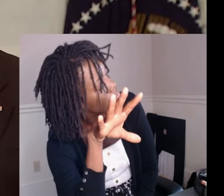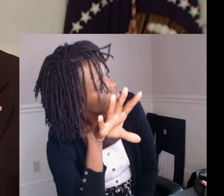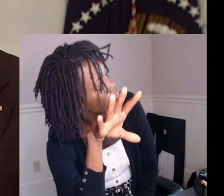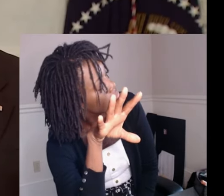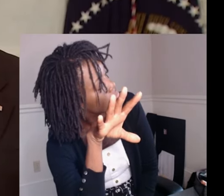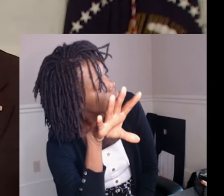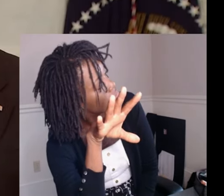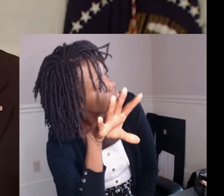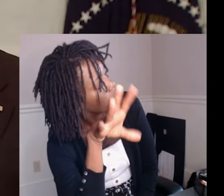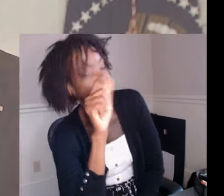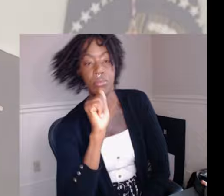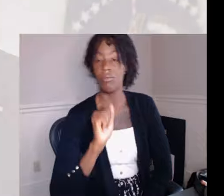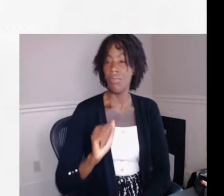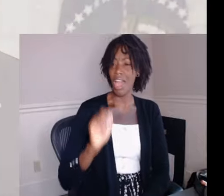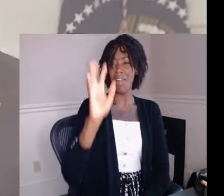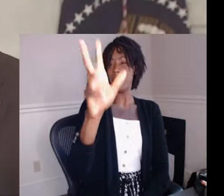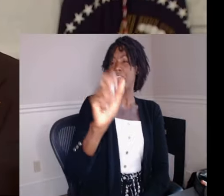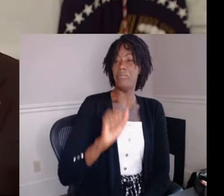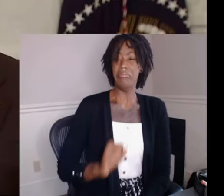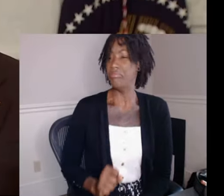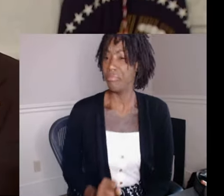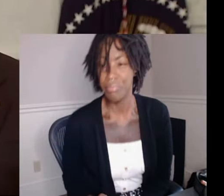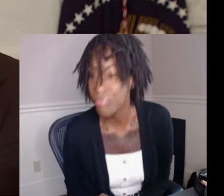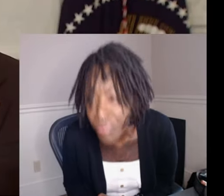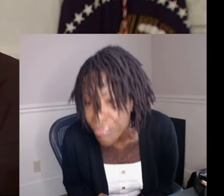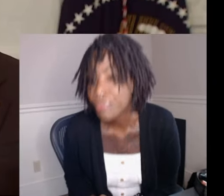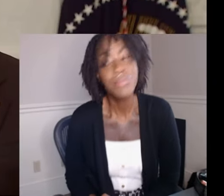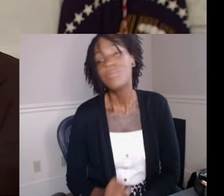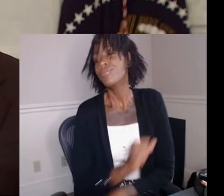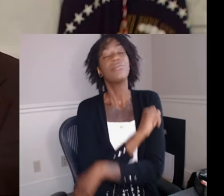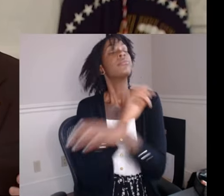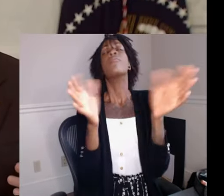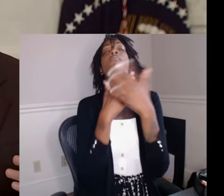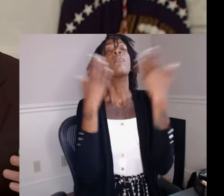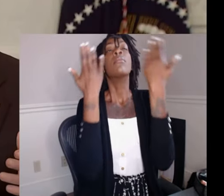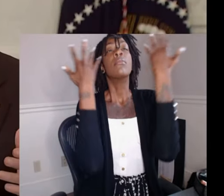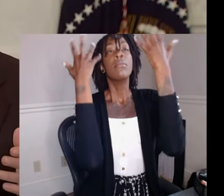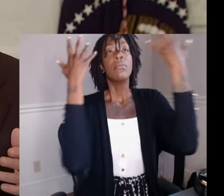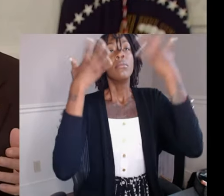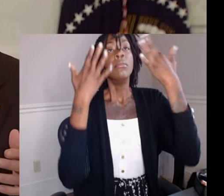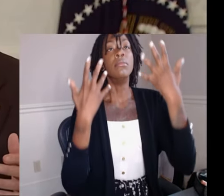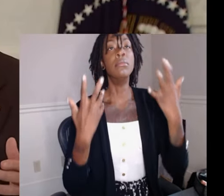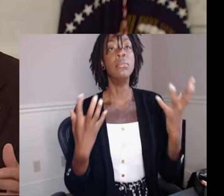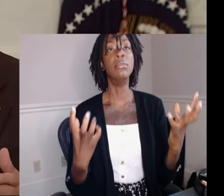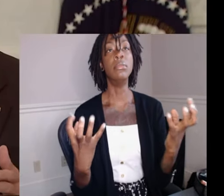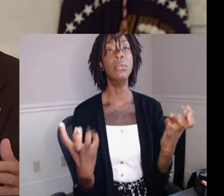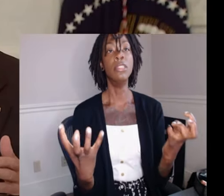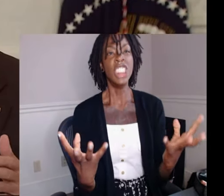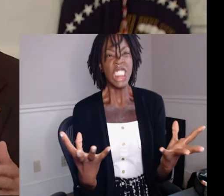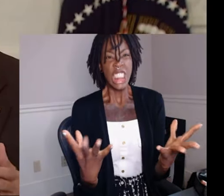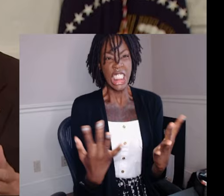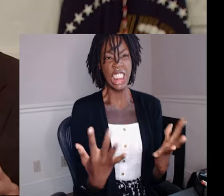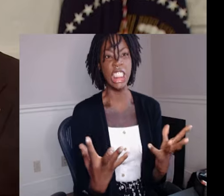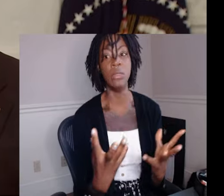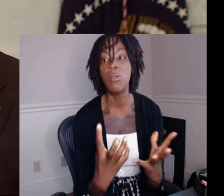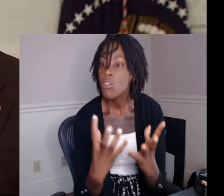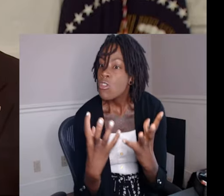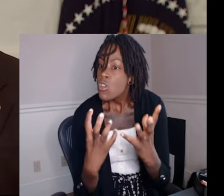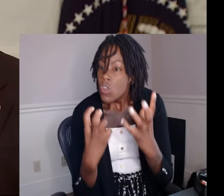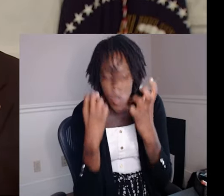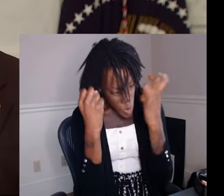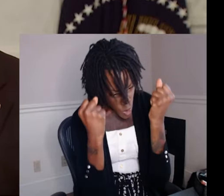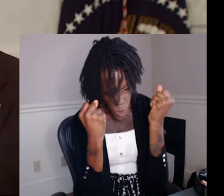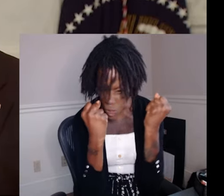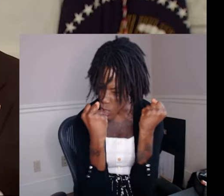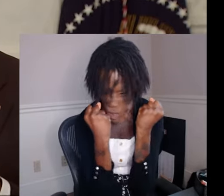biggest companies are already requiring this. The bottom line, we're going to protect vaccinated workers from unvaccinated coworkers.